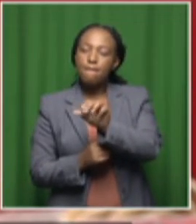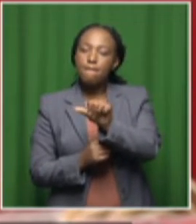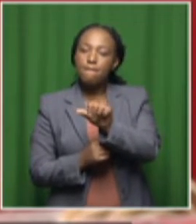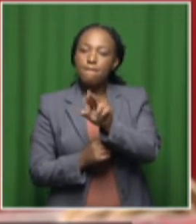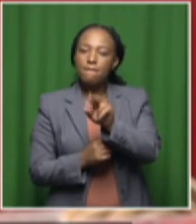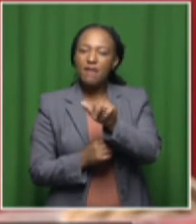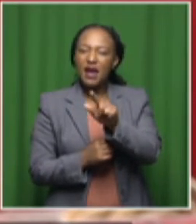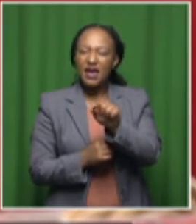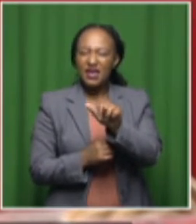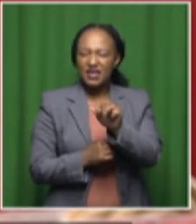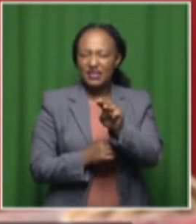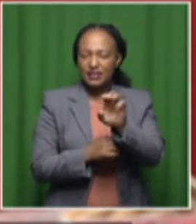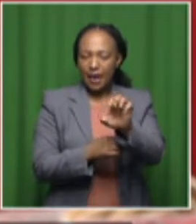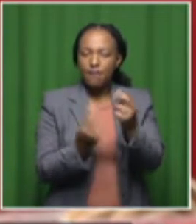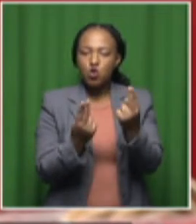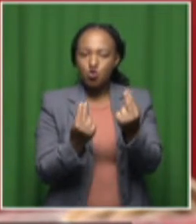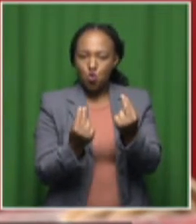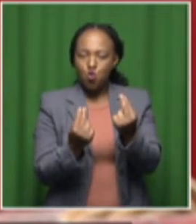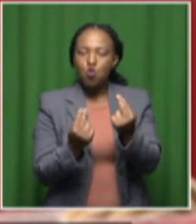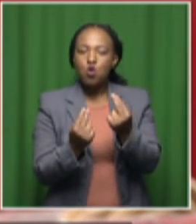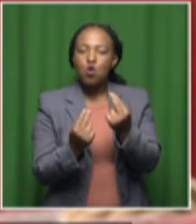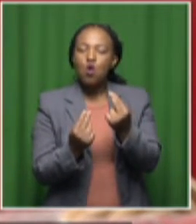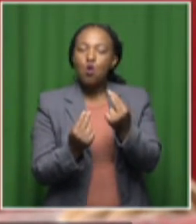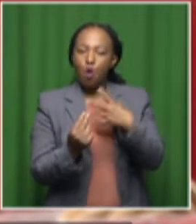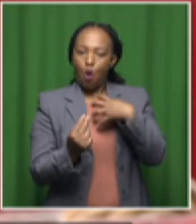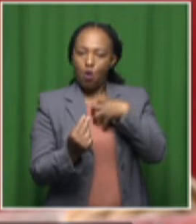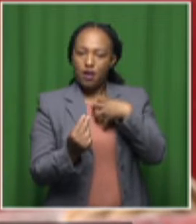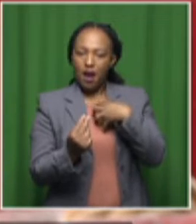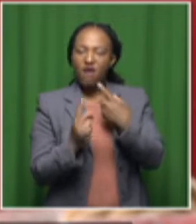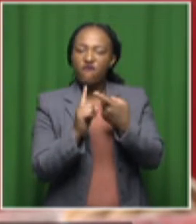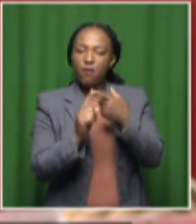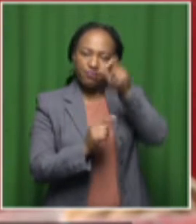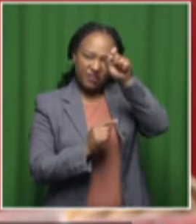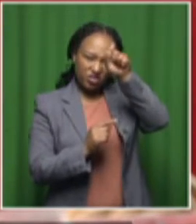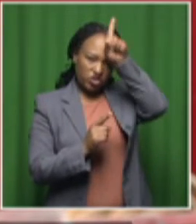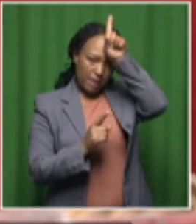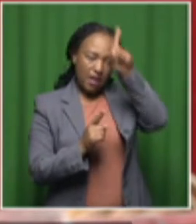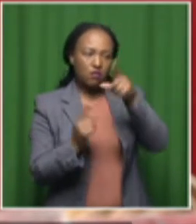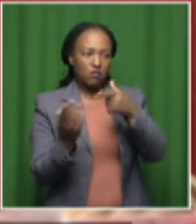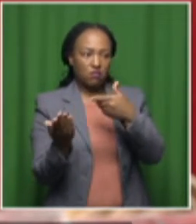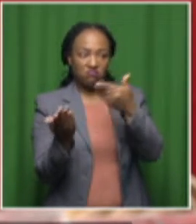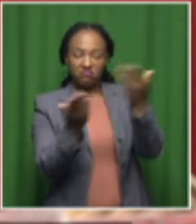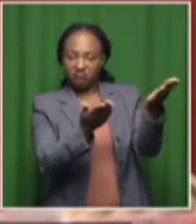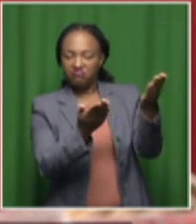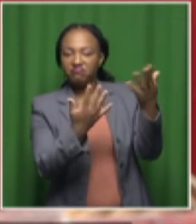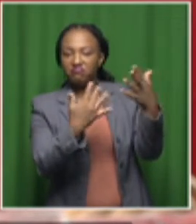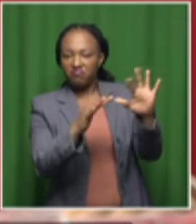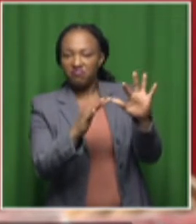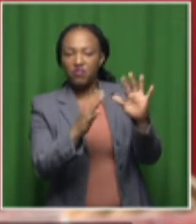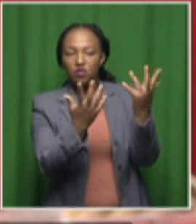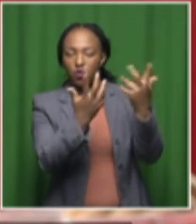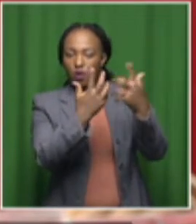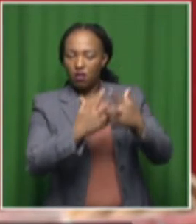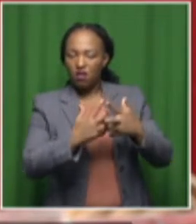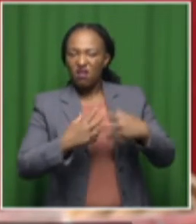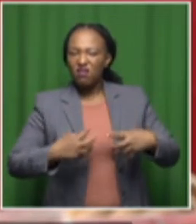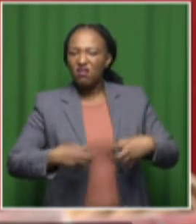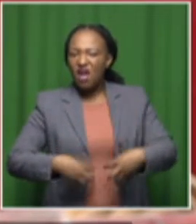Mahesh partnership with Germany, will actually be refitting the ship, fitting new